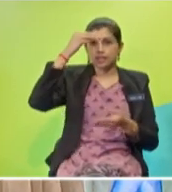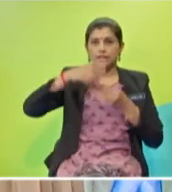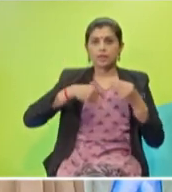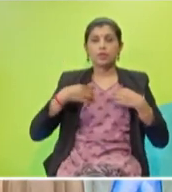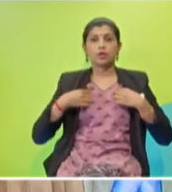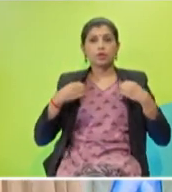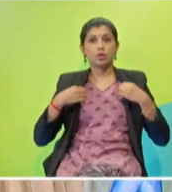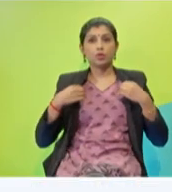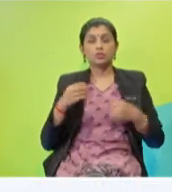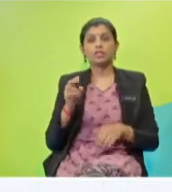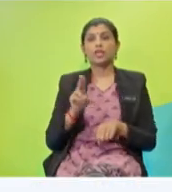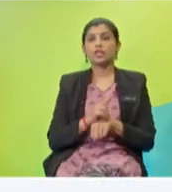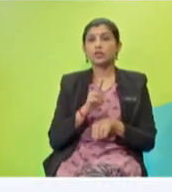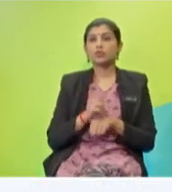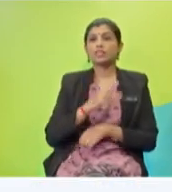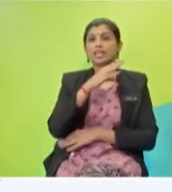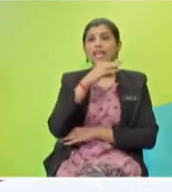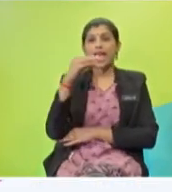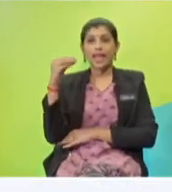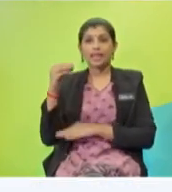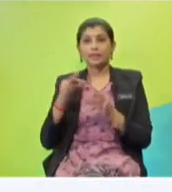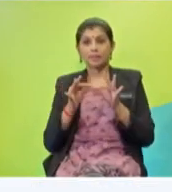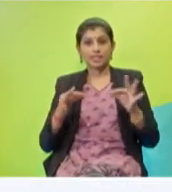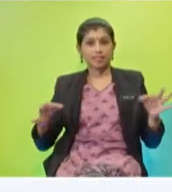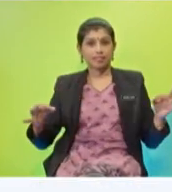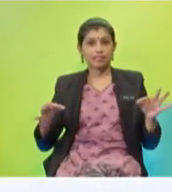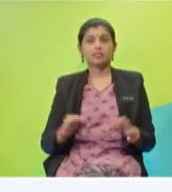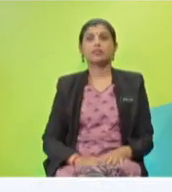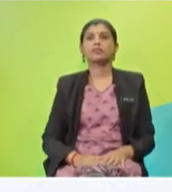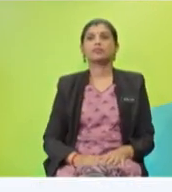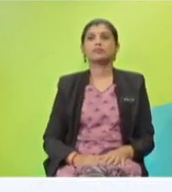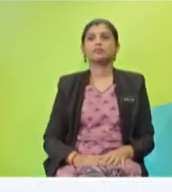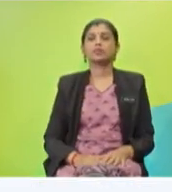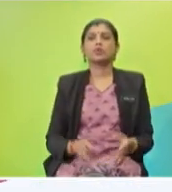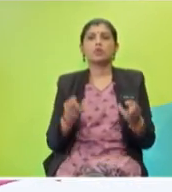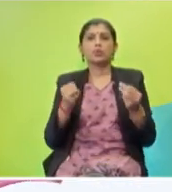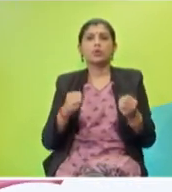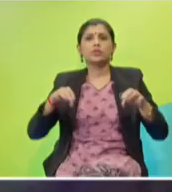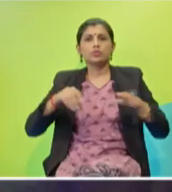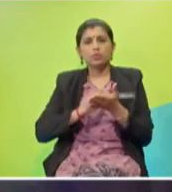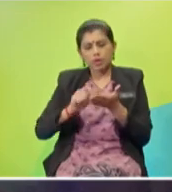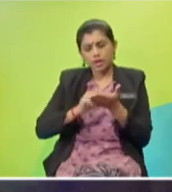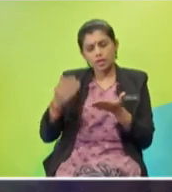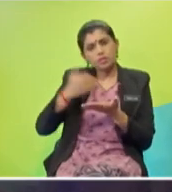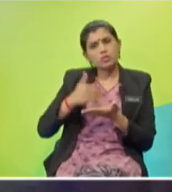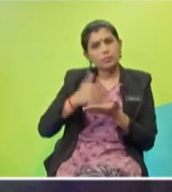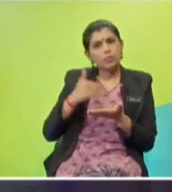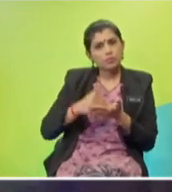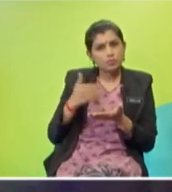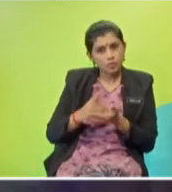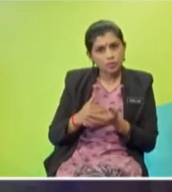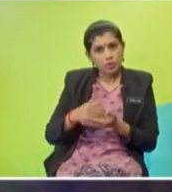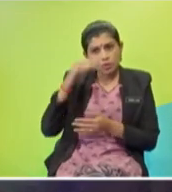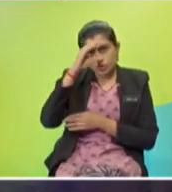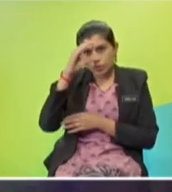and. Well done. Well done. And also, where can they find extra materials for today's lesson, teacher? Right. Now, remember, we had a